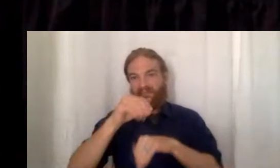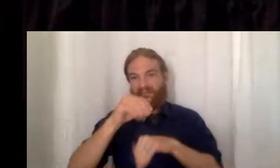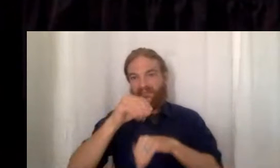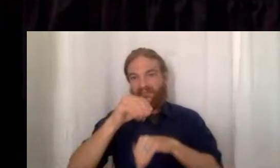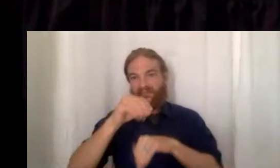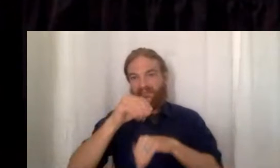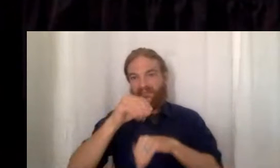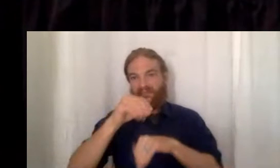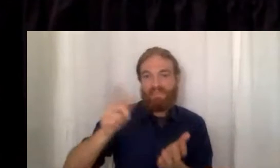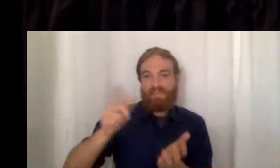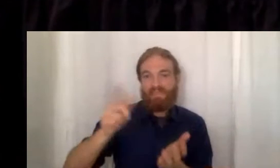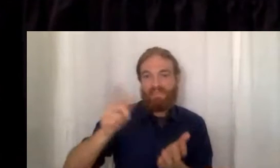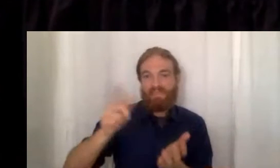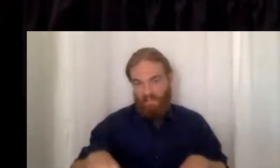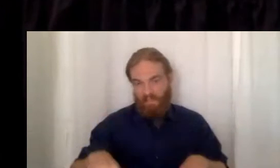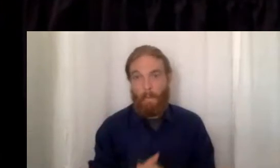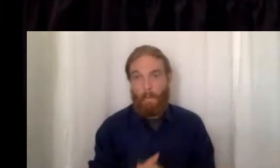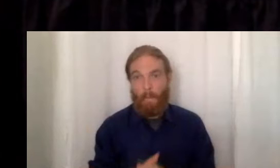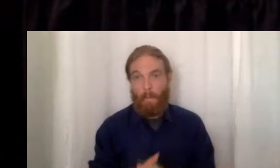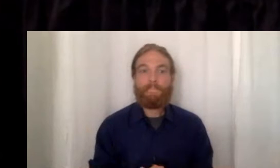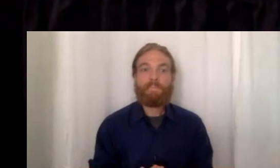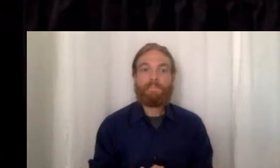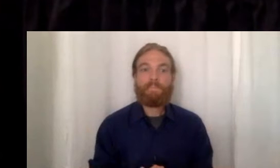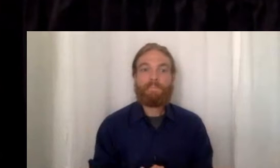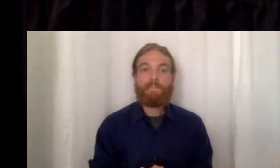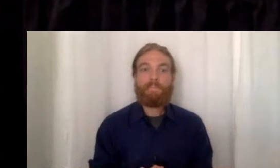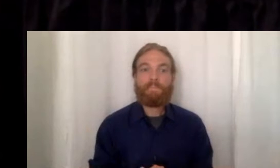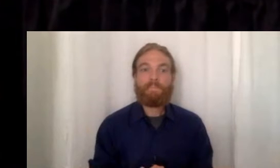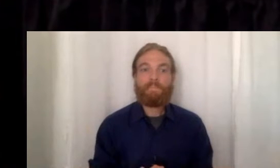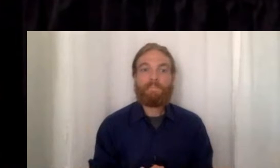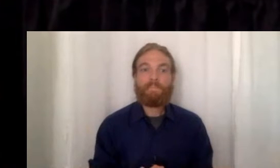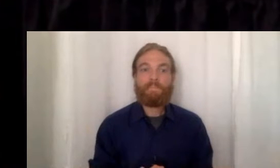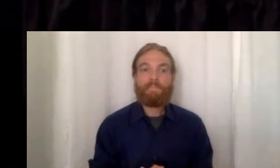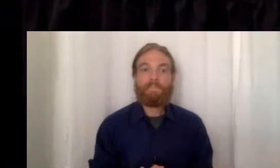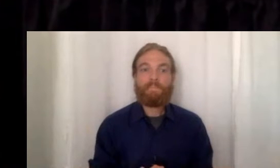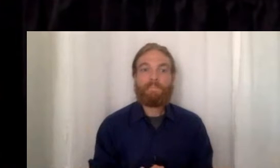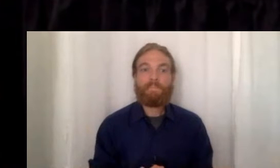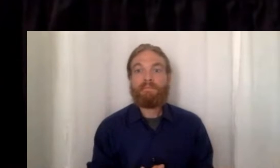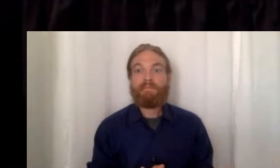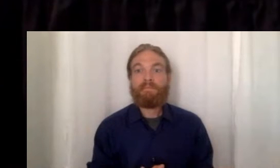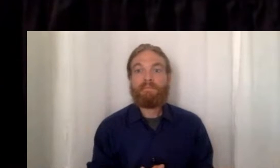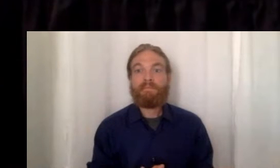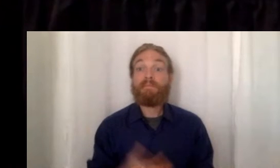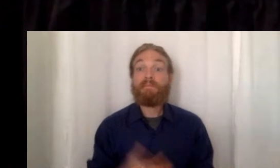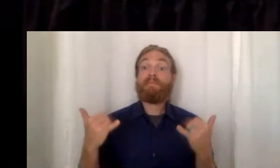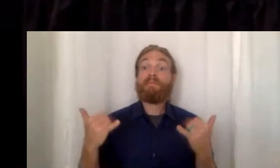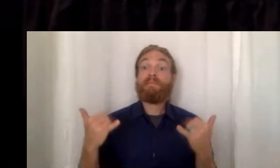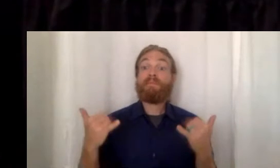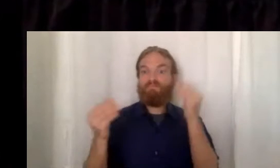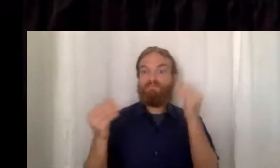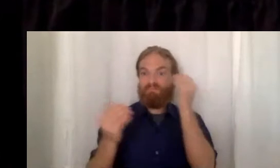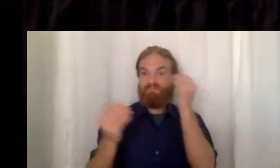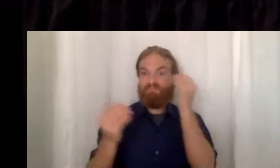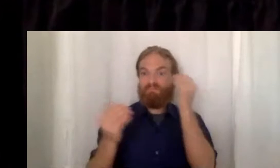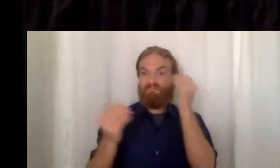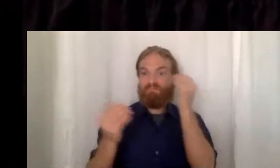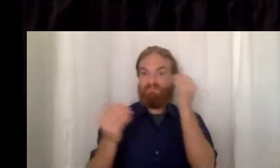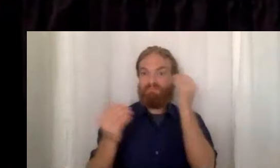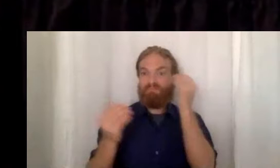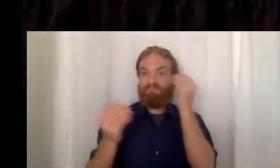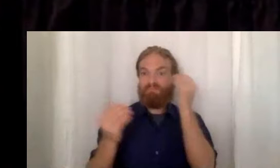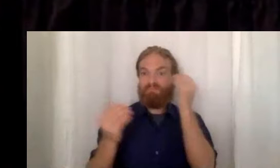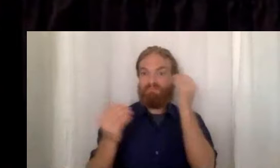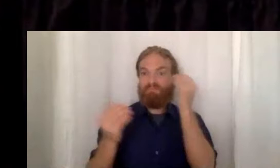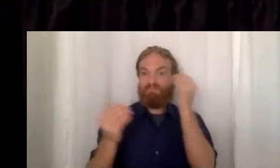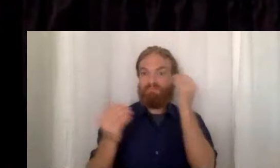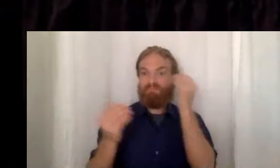preparing and we're ramping up to meet some increased demand. Lisa, you want to talk about some of the high volume testing sites as well